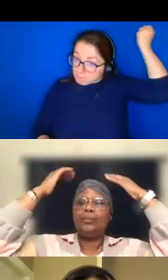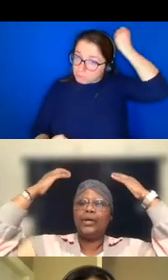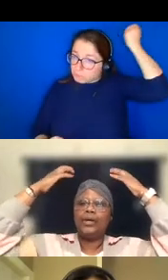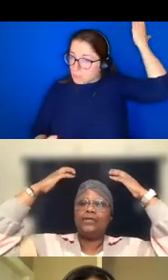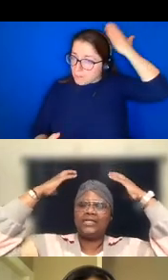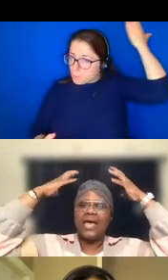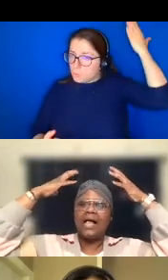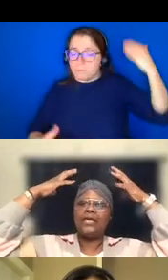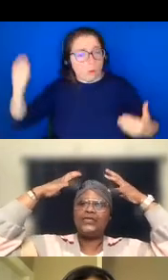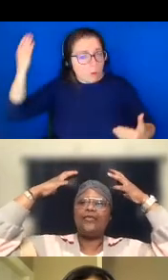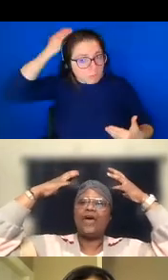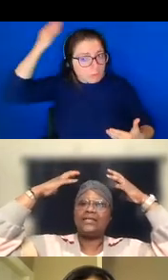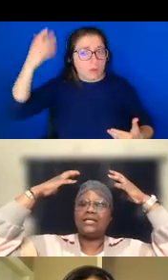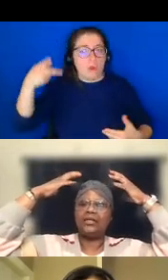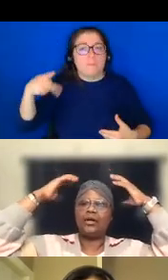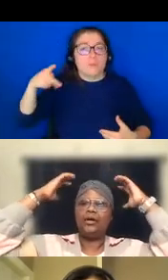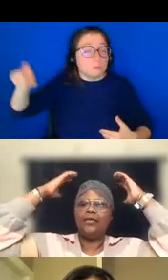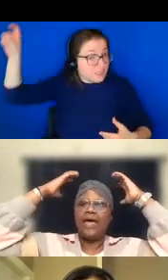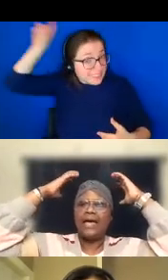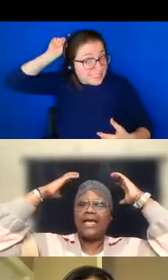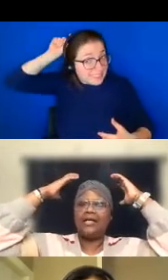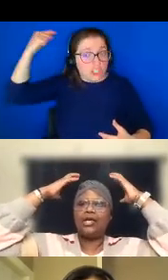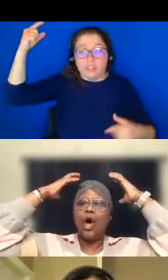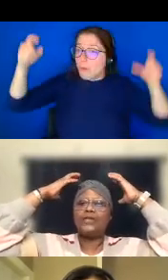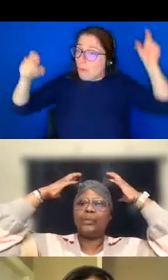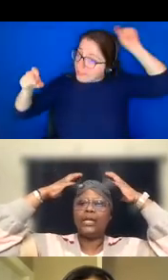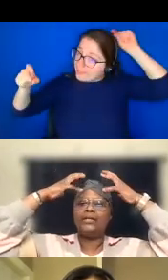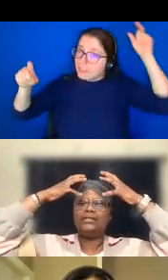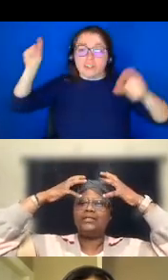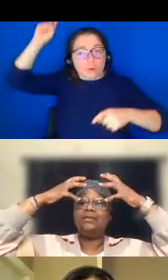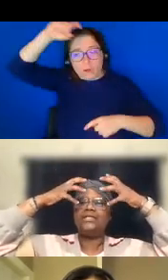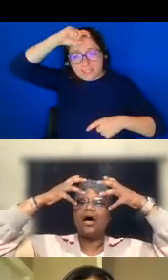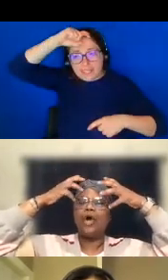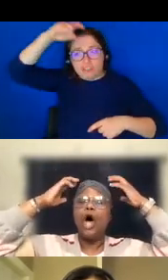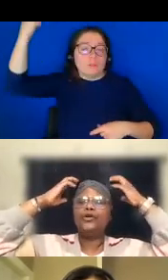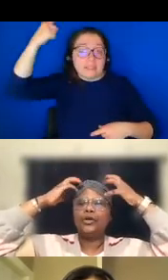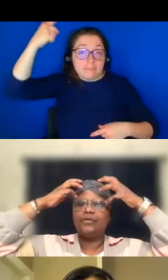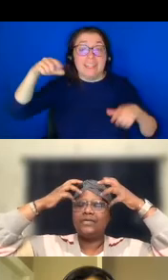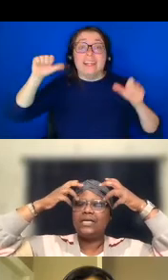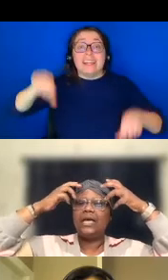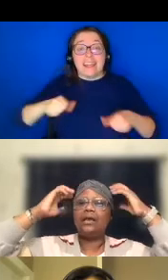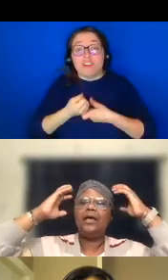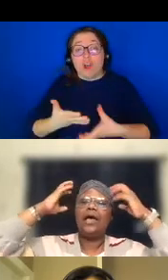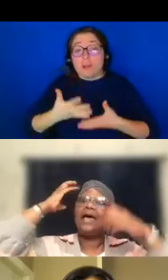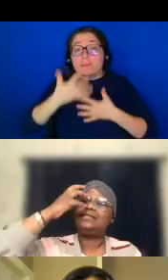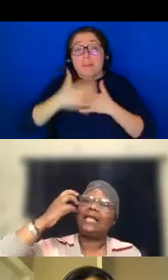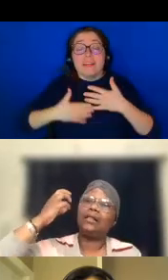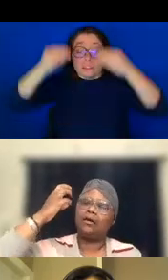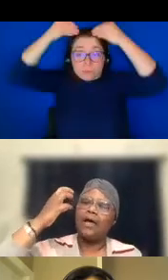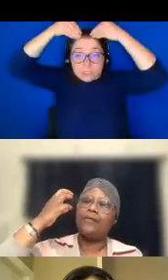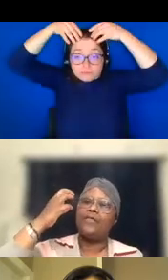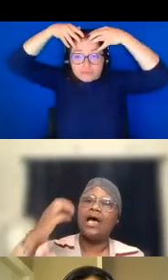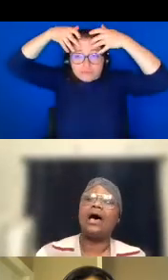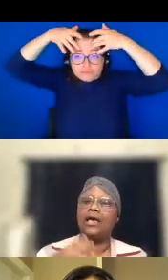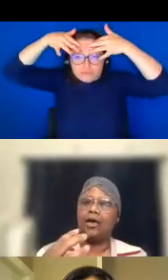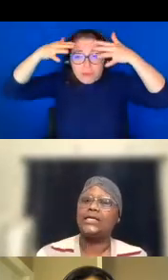scalp is so vascular that it can cause blood to seep down under the skin and settle